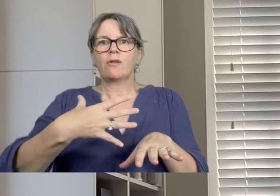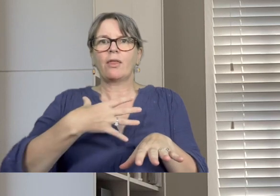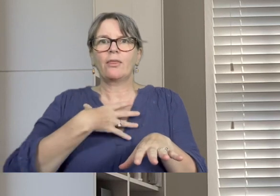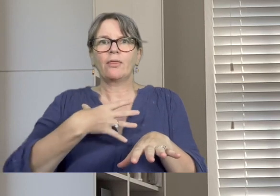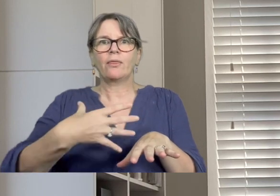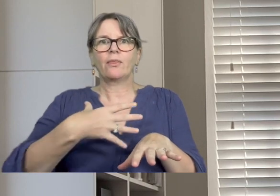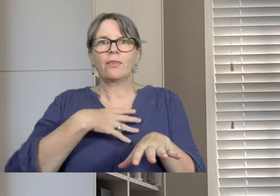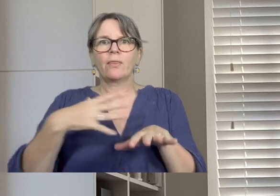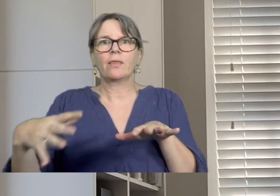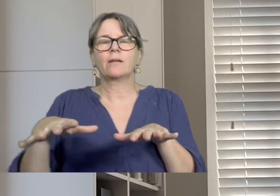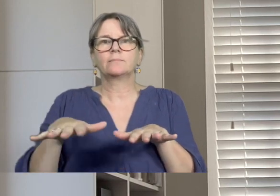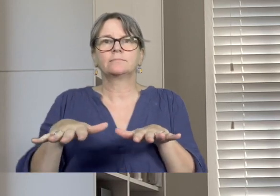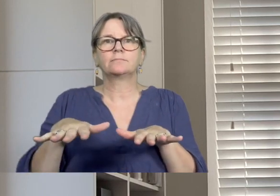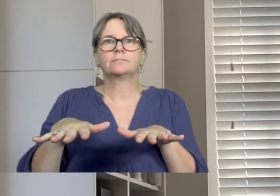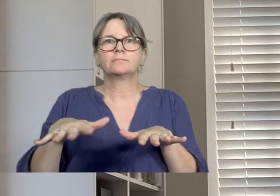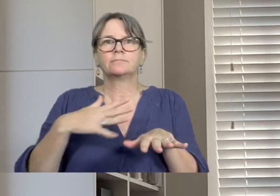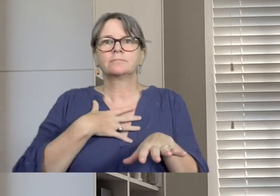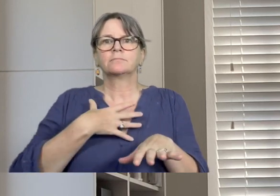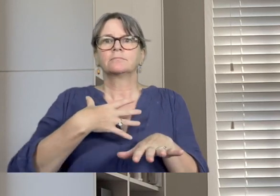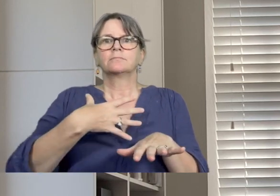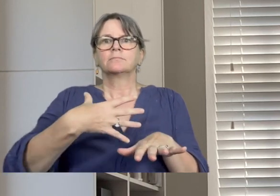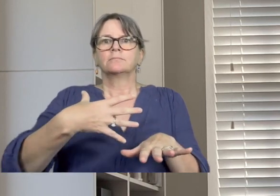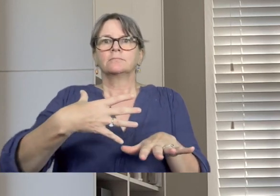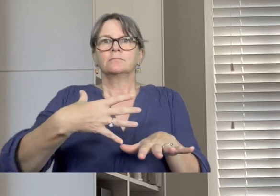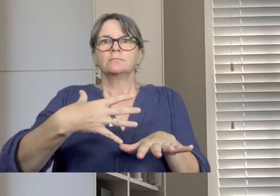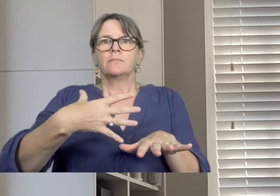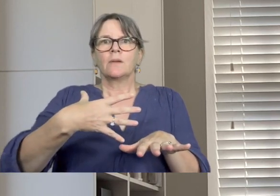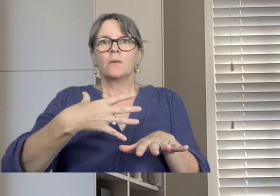in. We're going to breathe out wide.